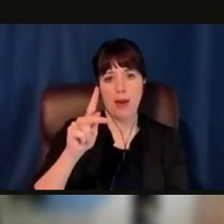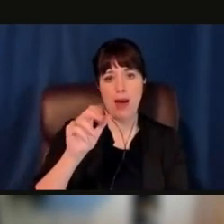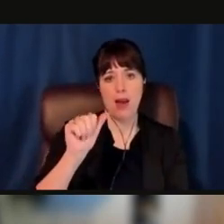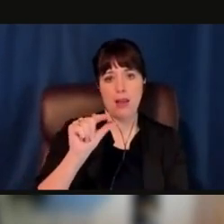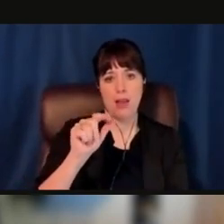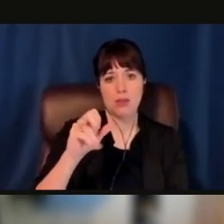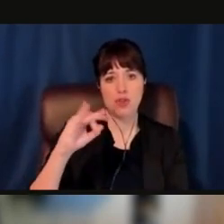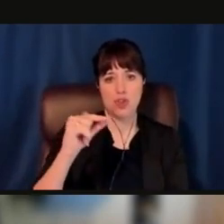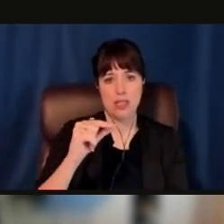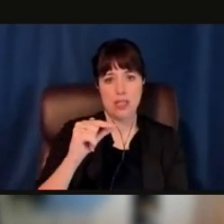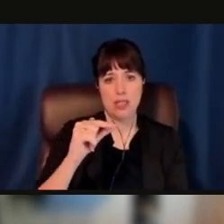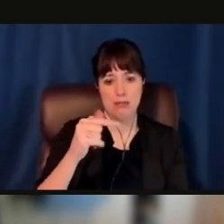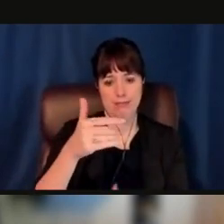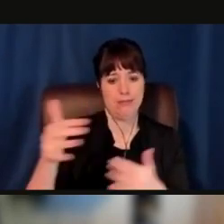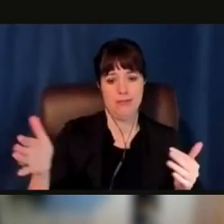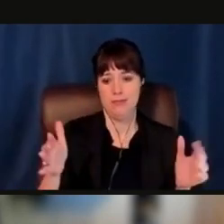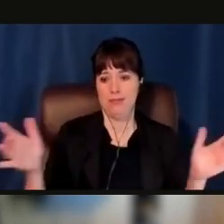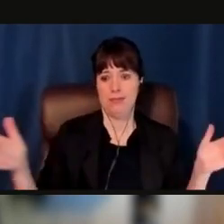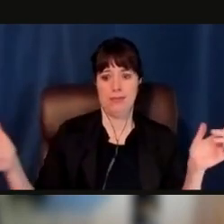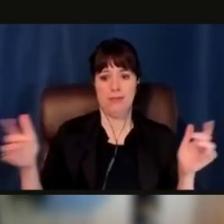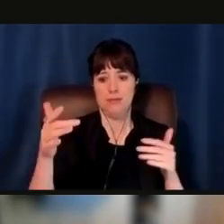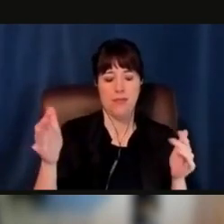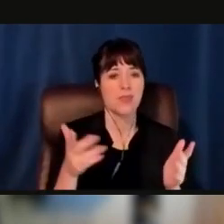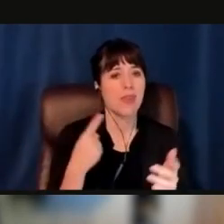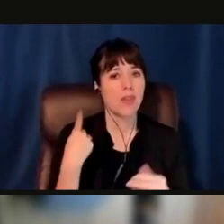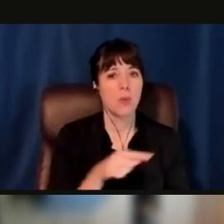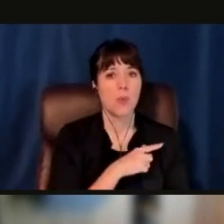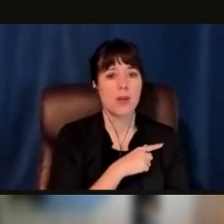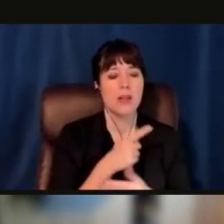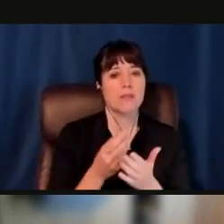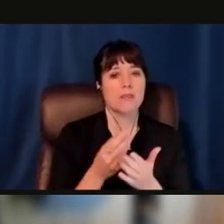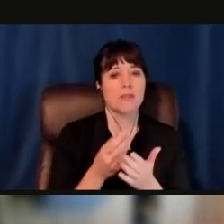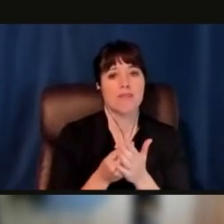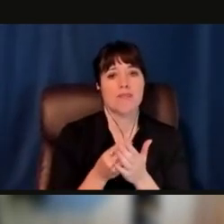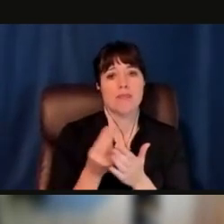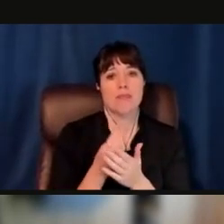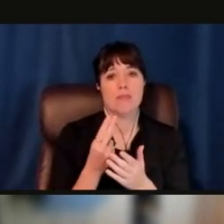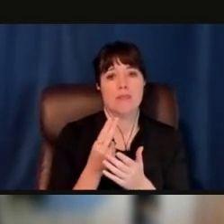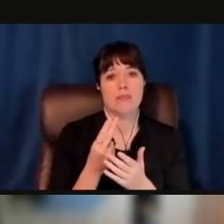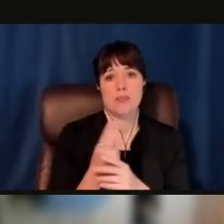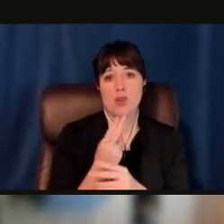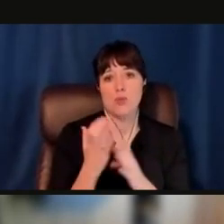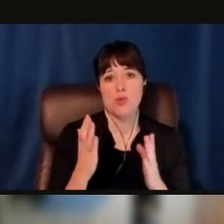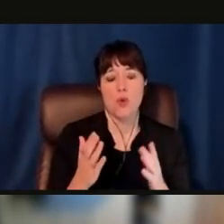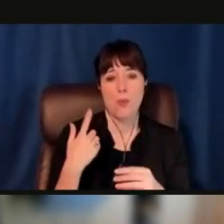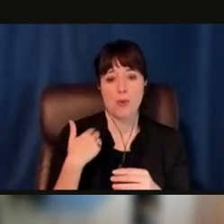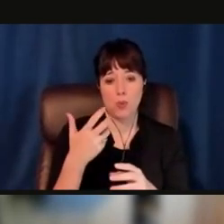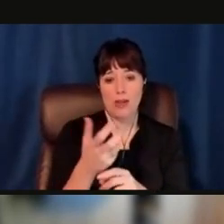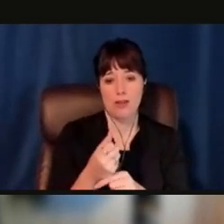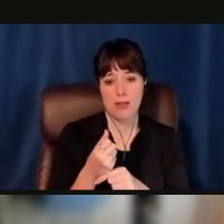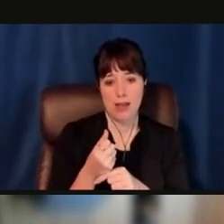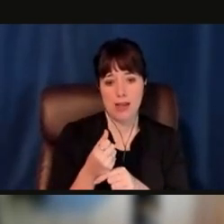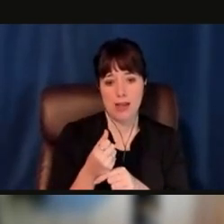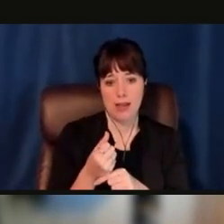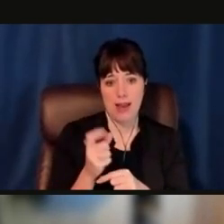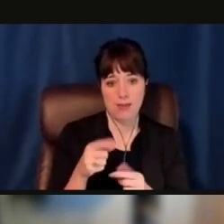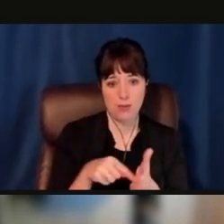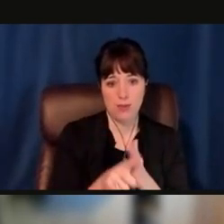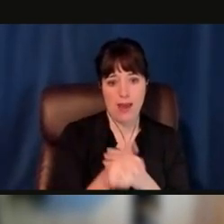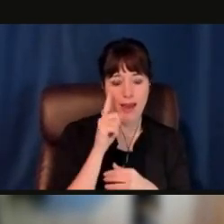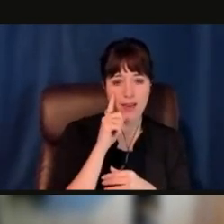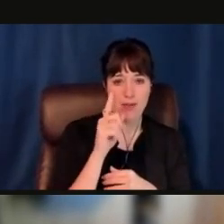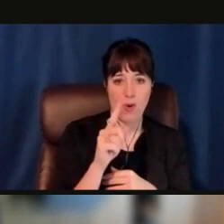so that we as consumers and homeowners that are, getting this service of garbage have